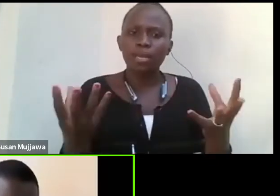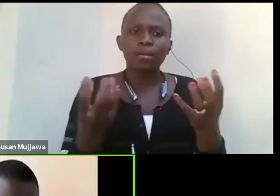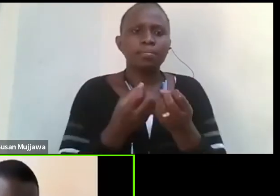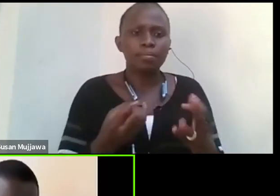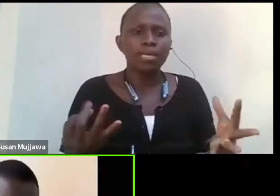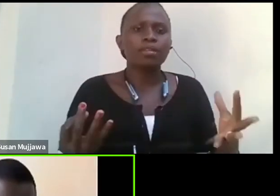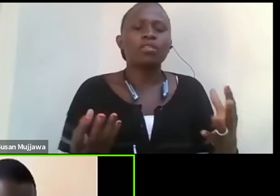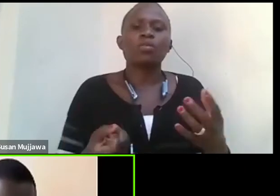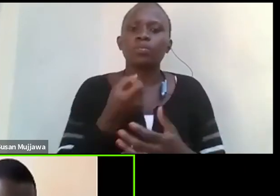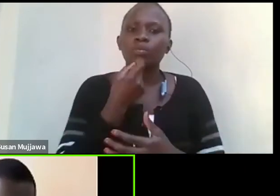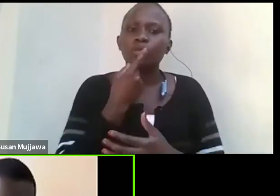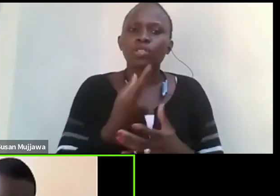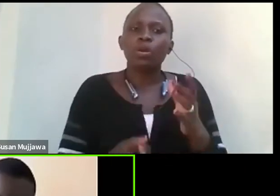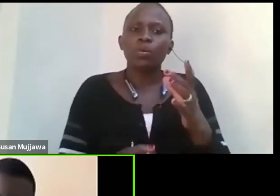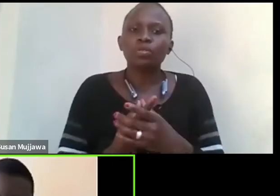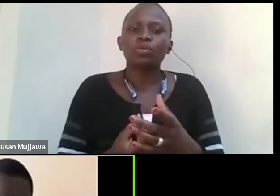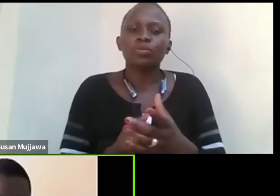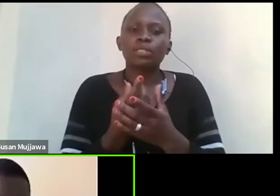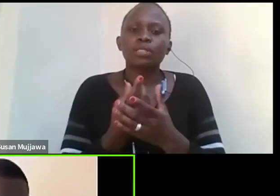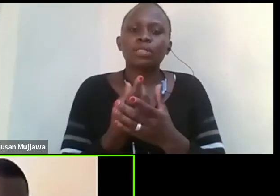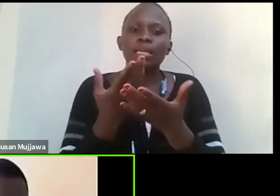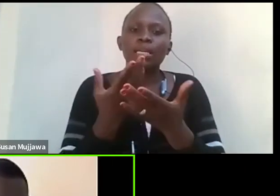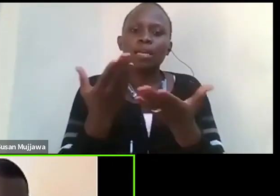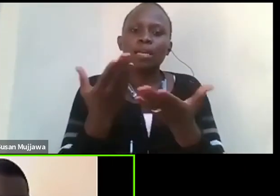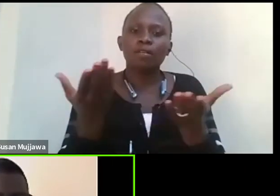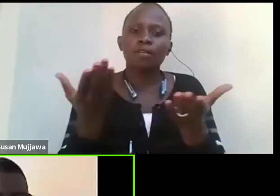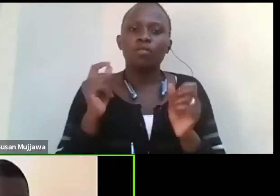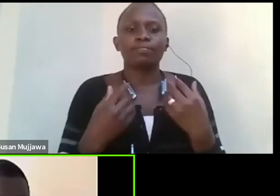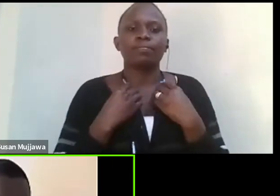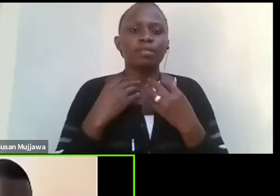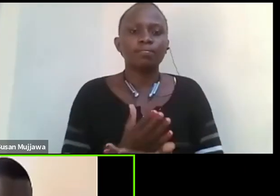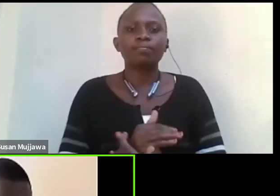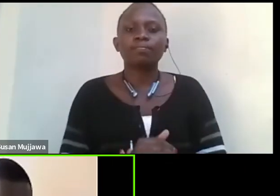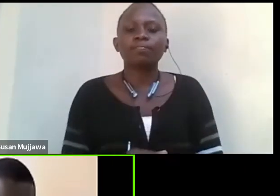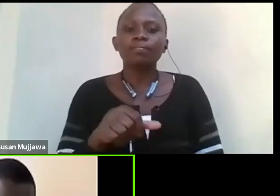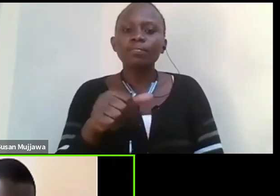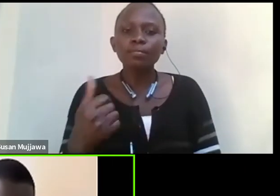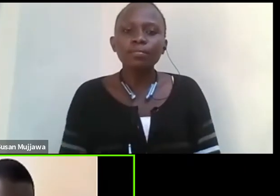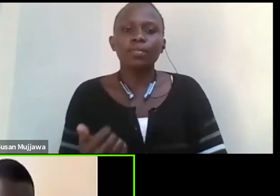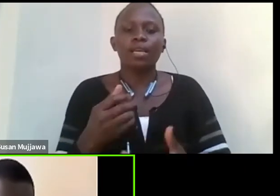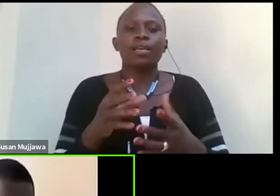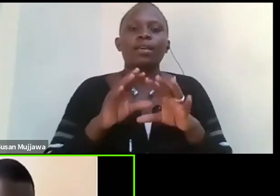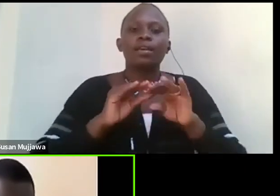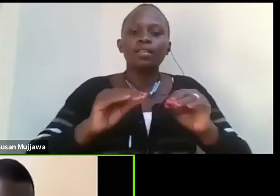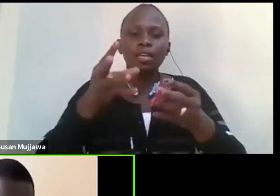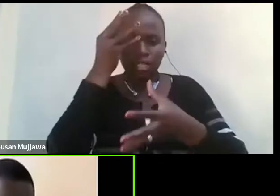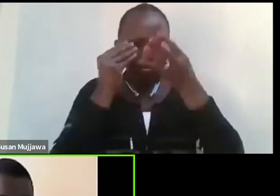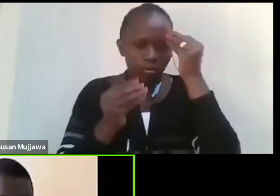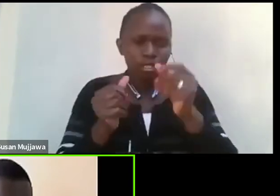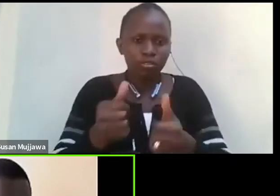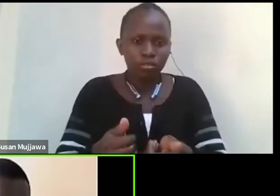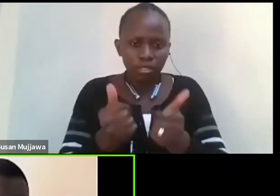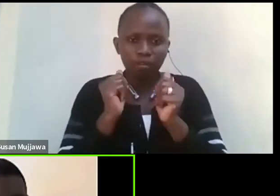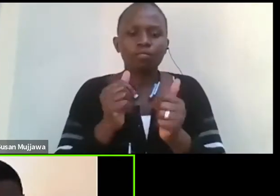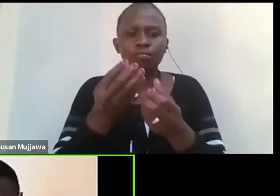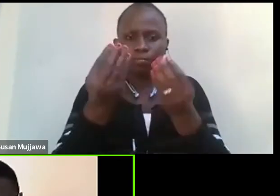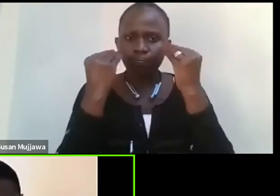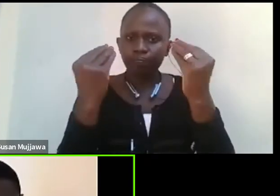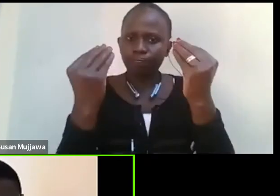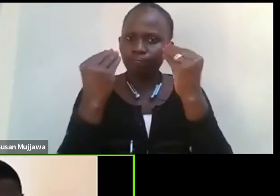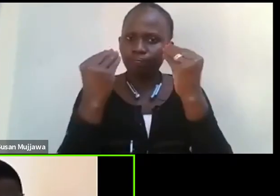there. What it requires is to start. So that's the first step. The second step is educate yourself about the opportunities available, educate yourself about the